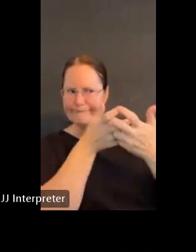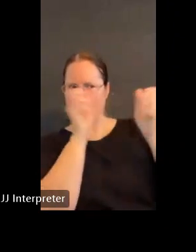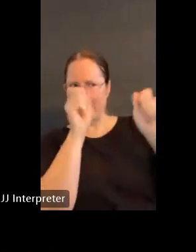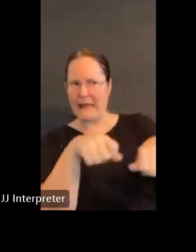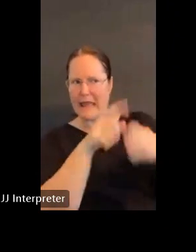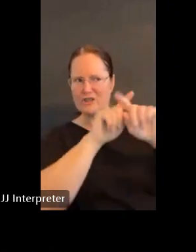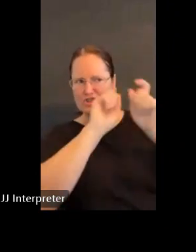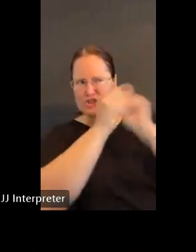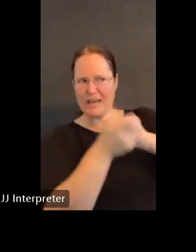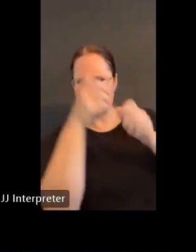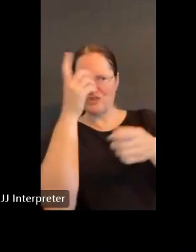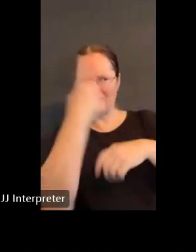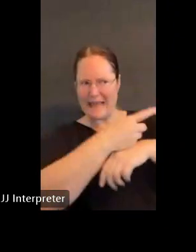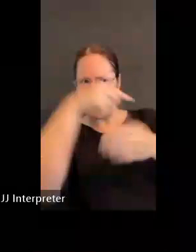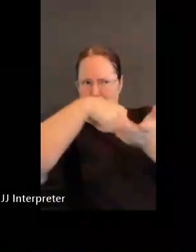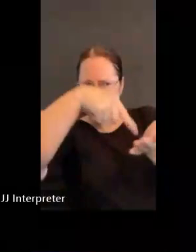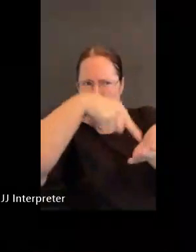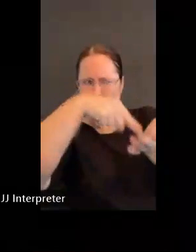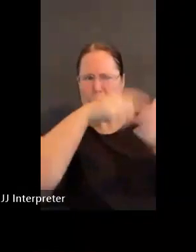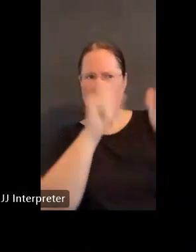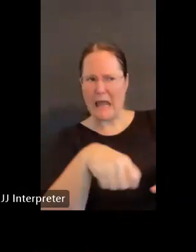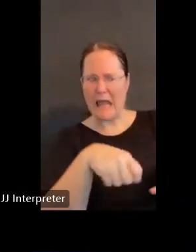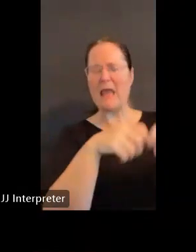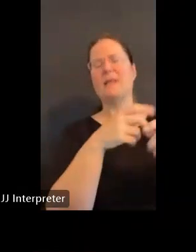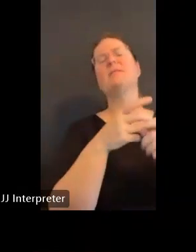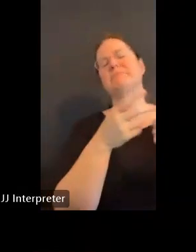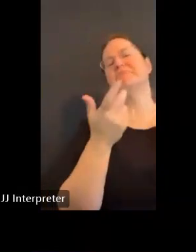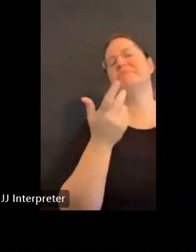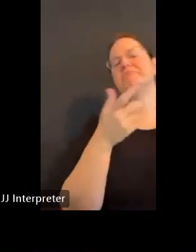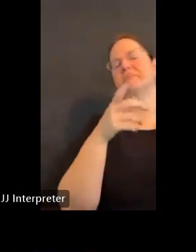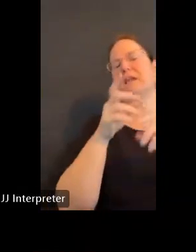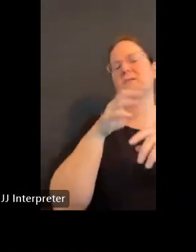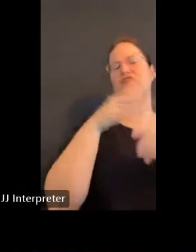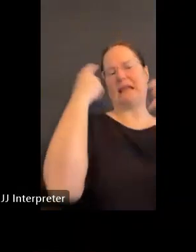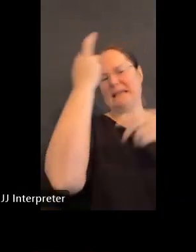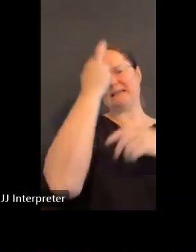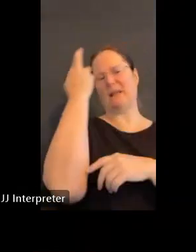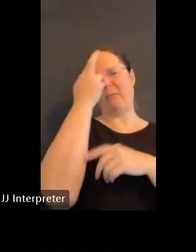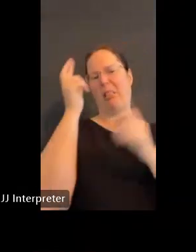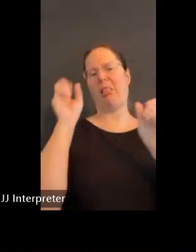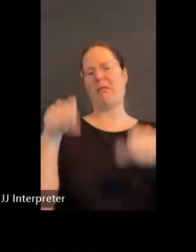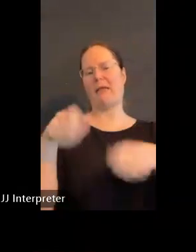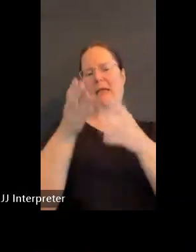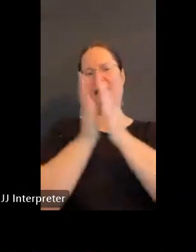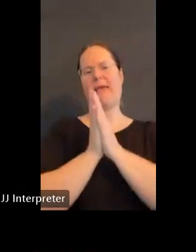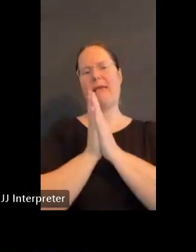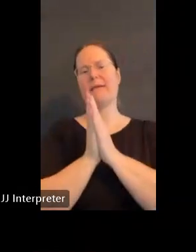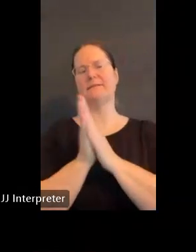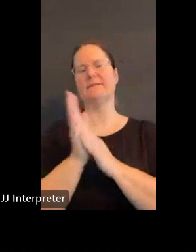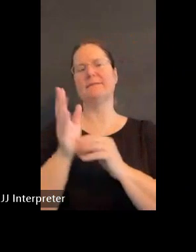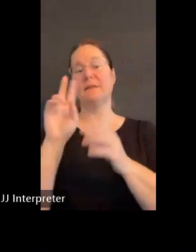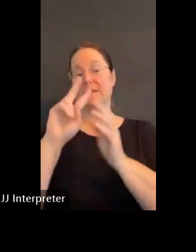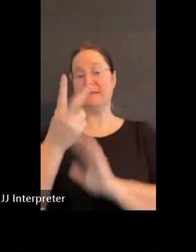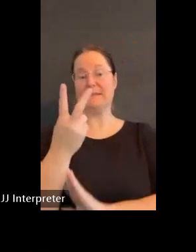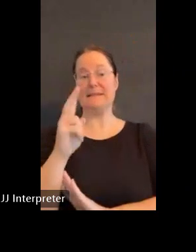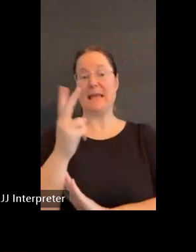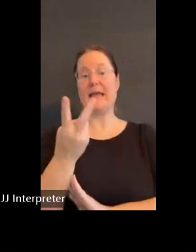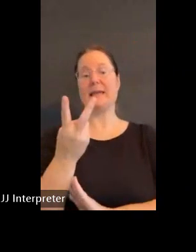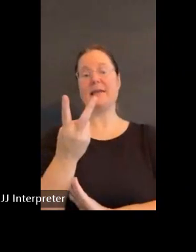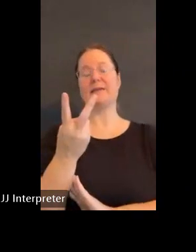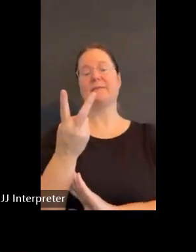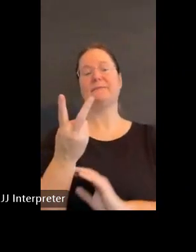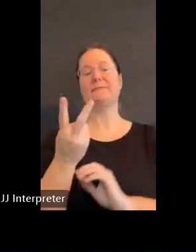that way they do not incur these fees every month. And then secondly, a housing provider needs